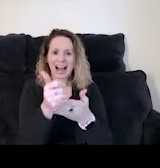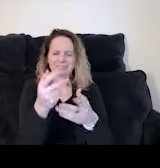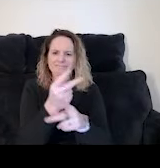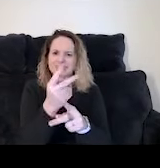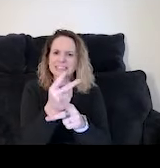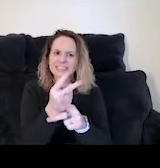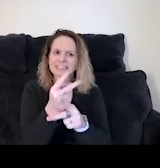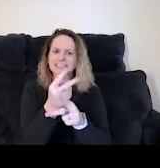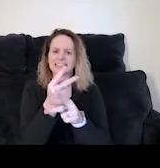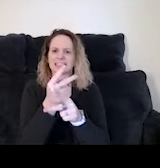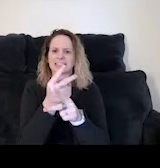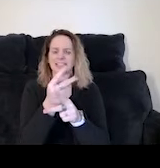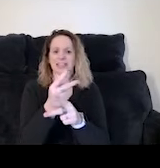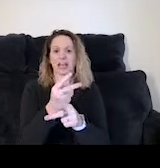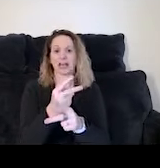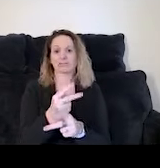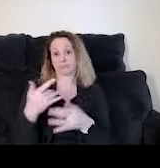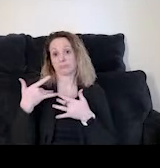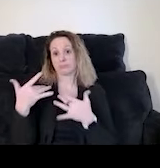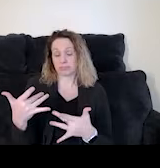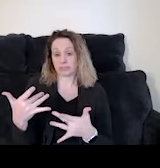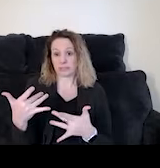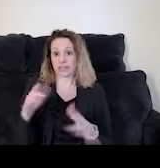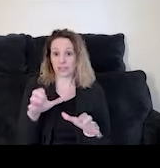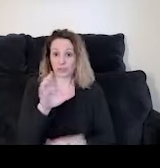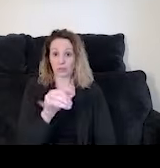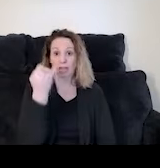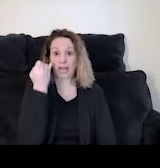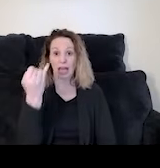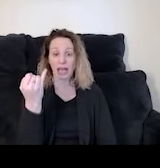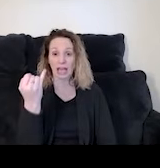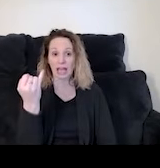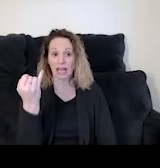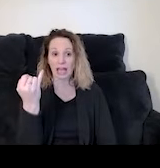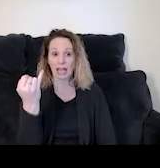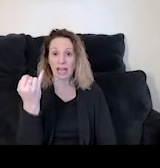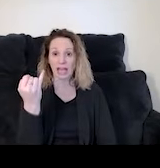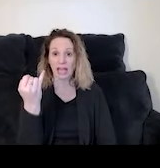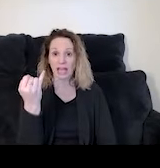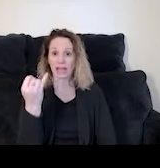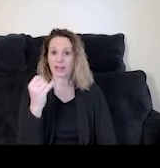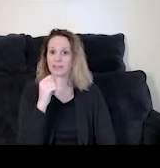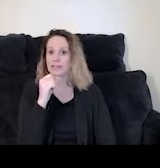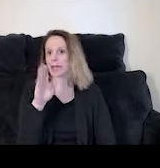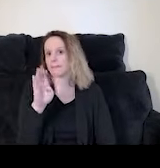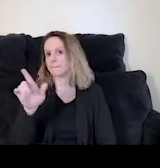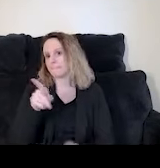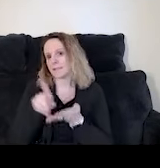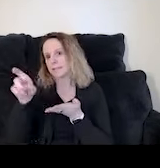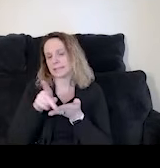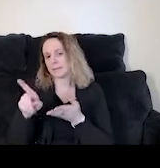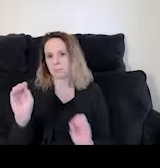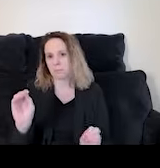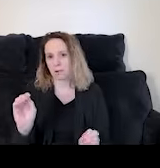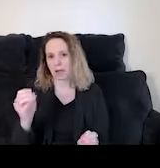up front, that they're more likely to do that if there's no, they're not going to get a bill for that, and they're not going to